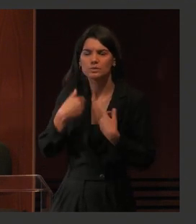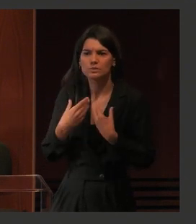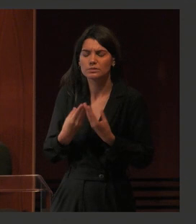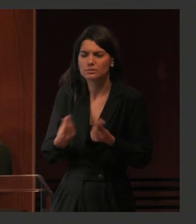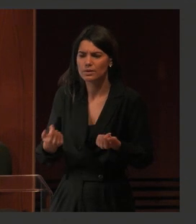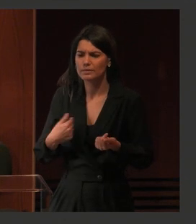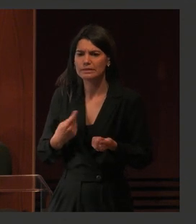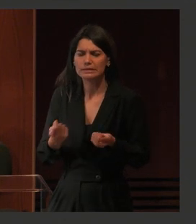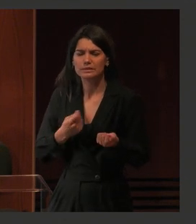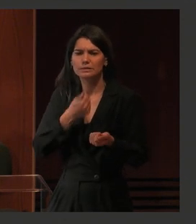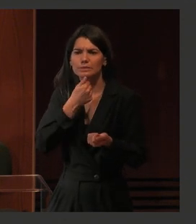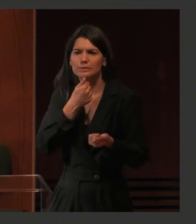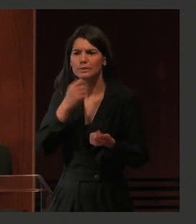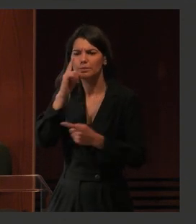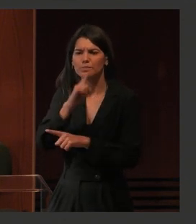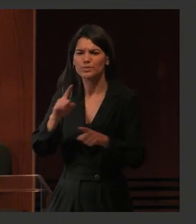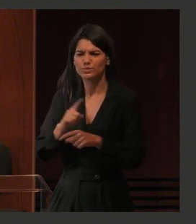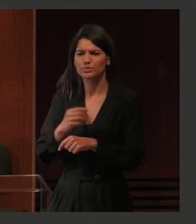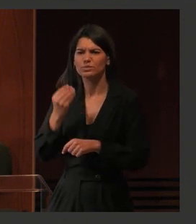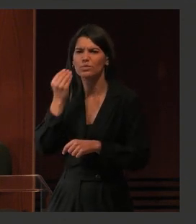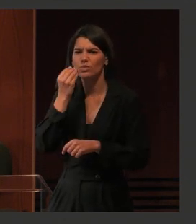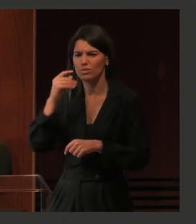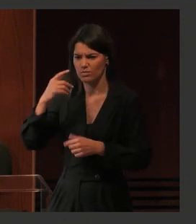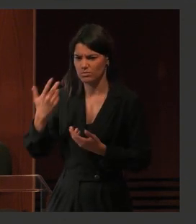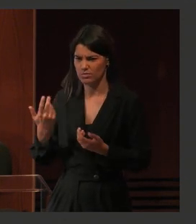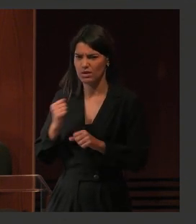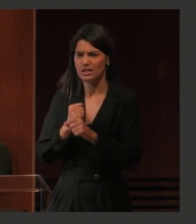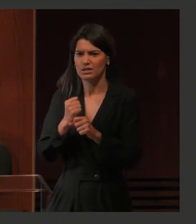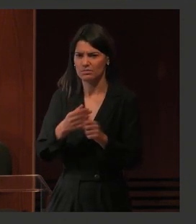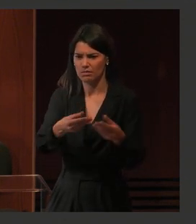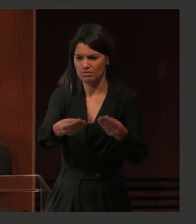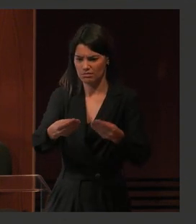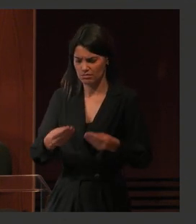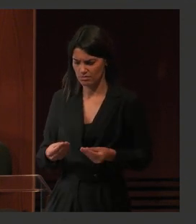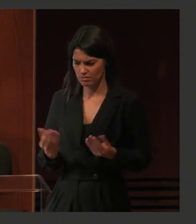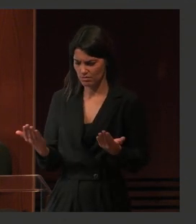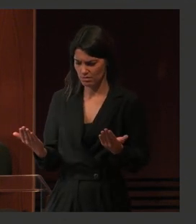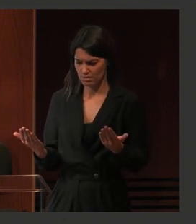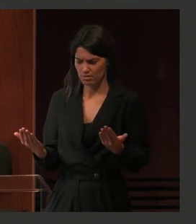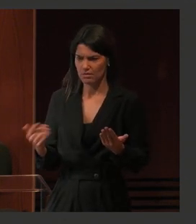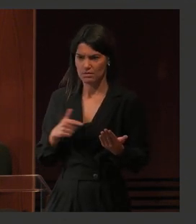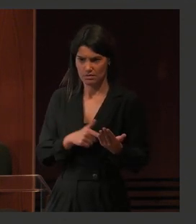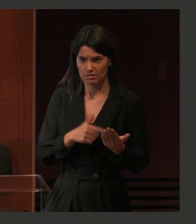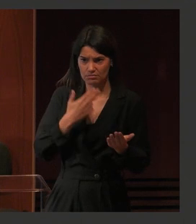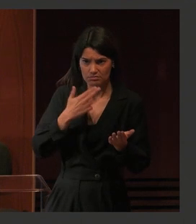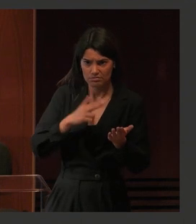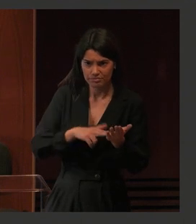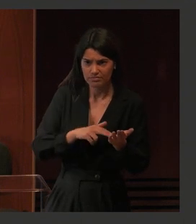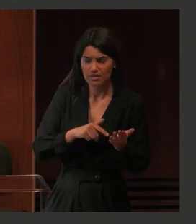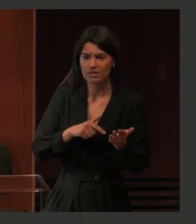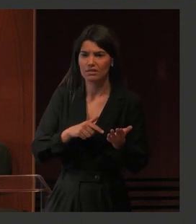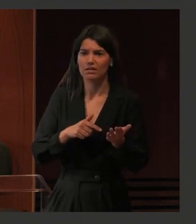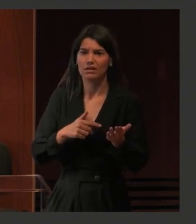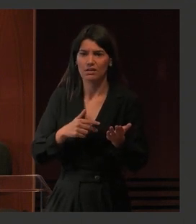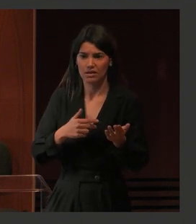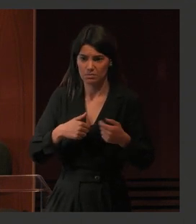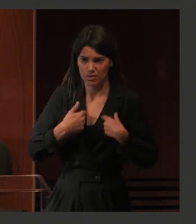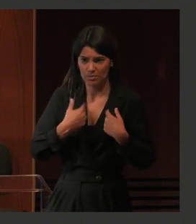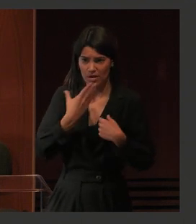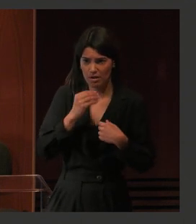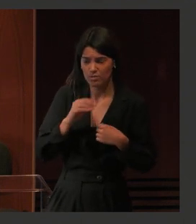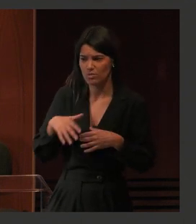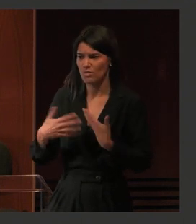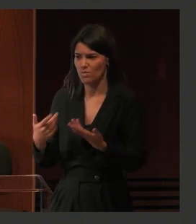get are artificially created or created by the students? And you see, there is